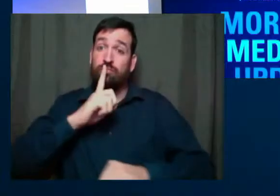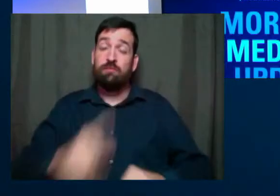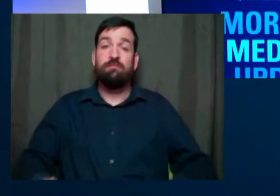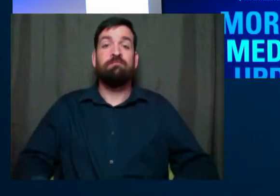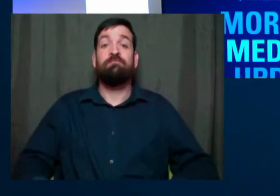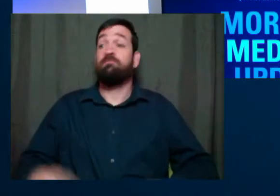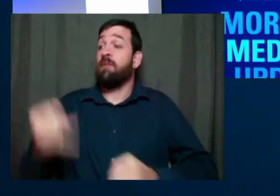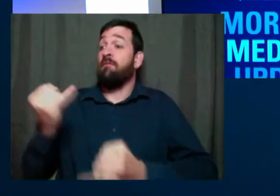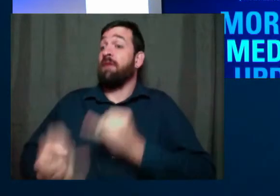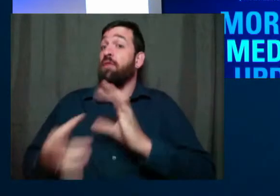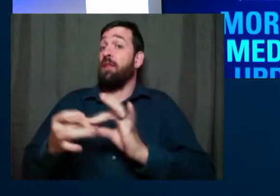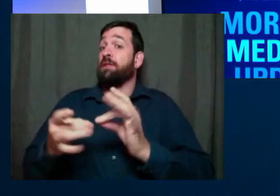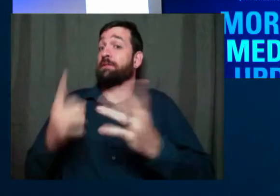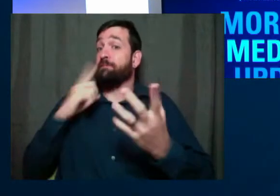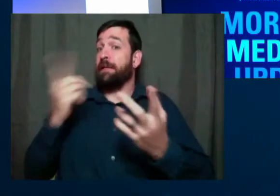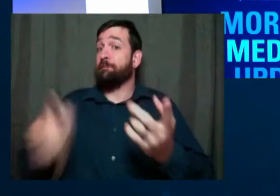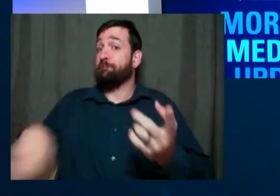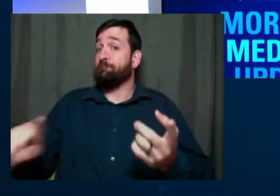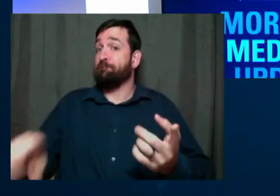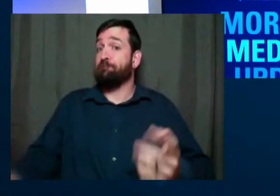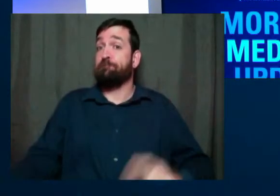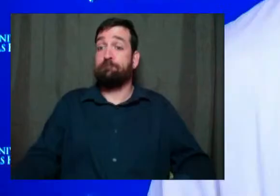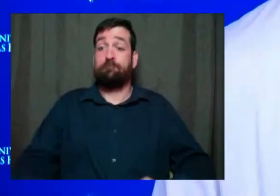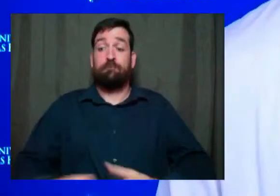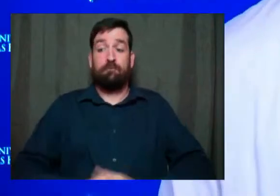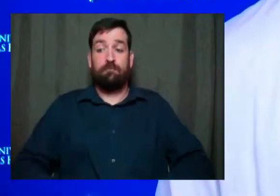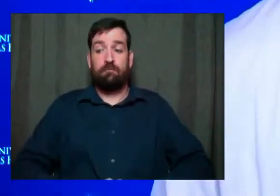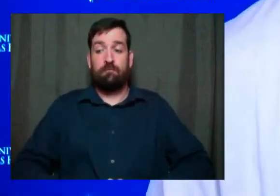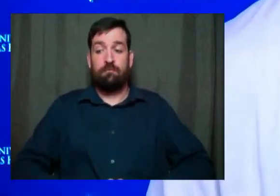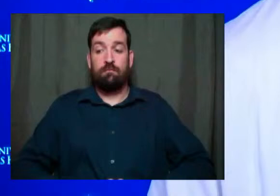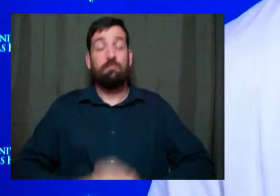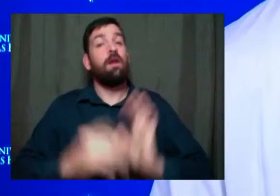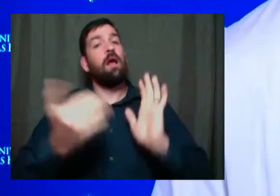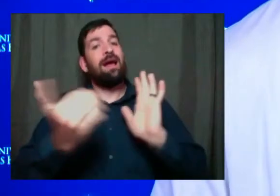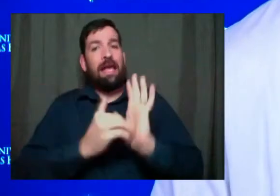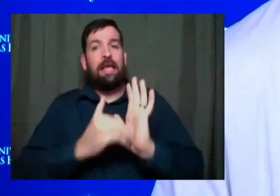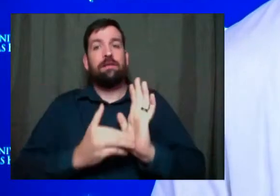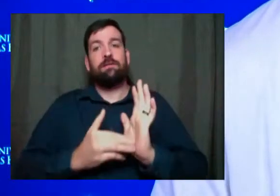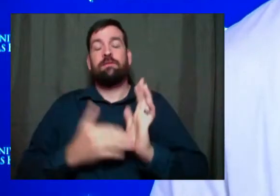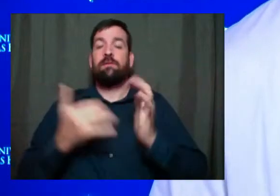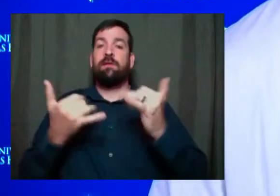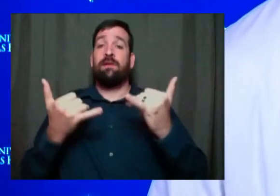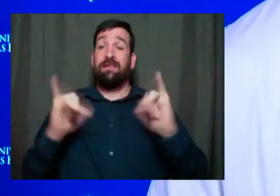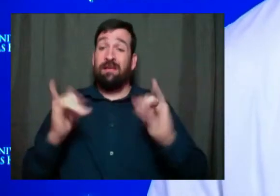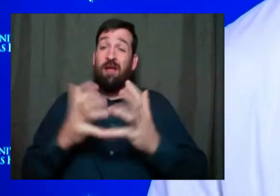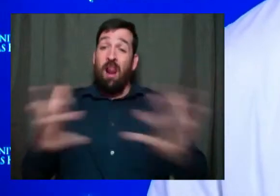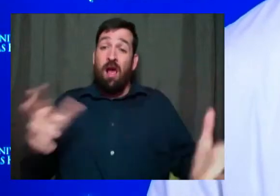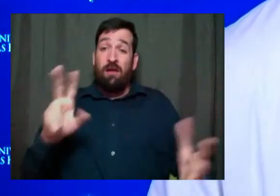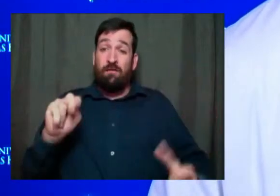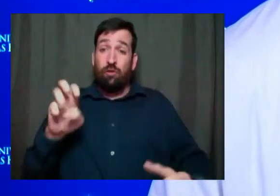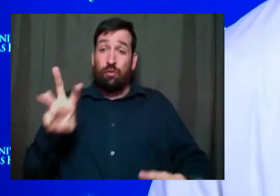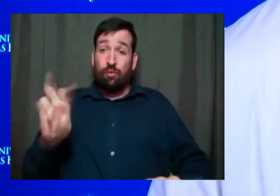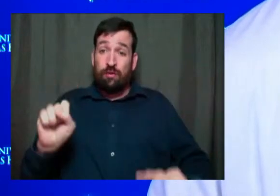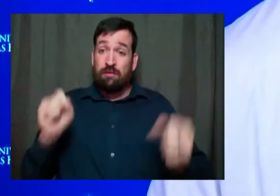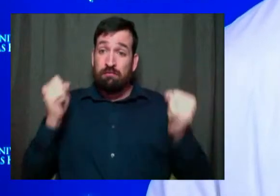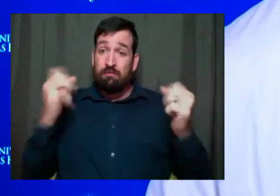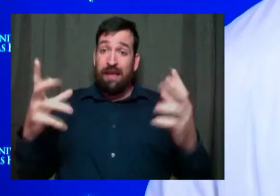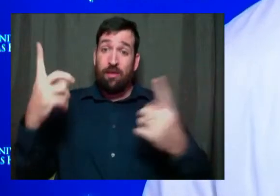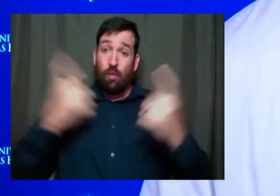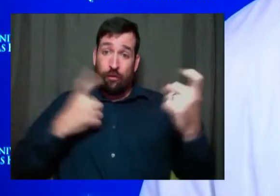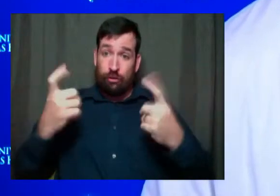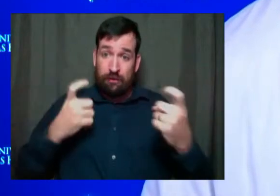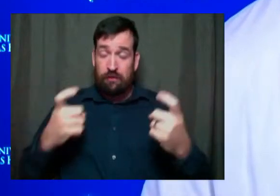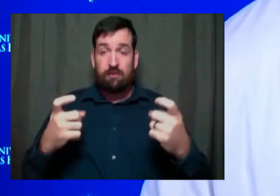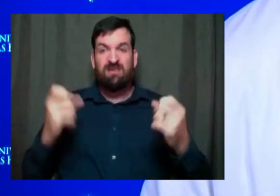that sound? Dr. Hawkinson, let's start with you. Yeah. Again, still a lot of news and a lot of questions to be asked and a lot of